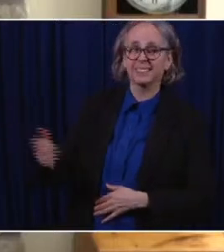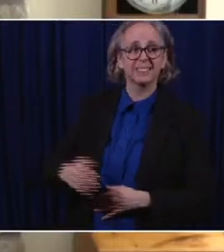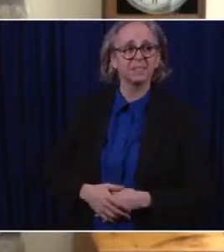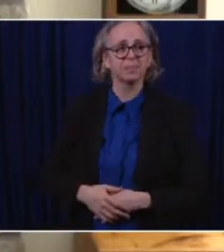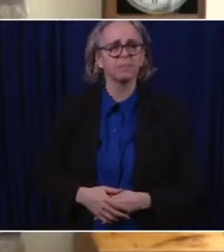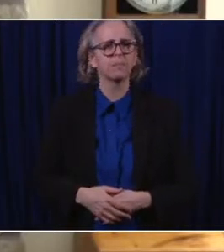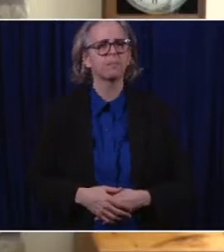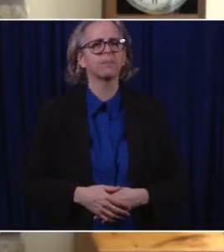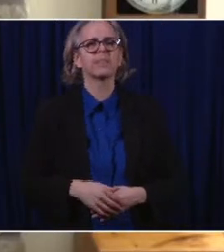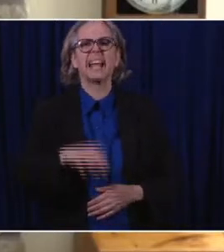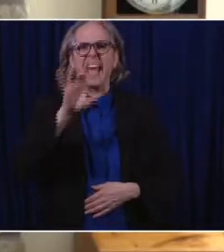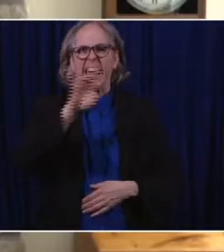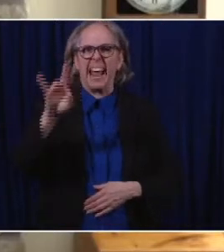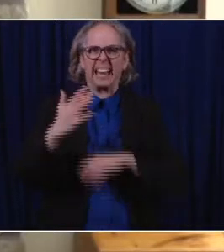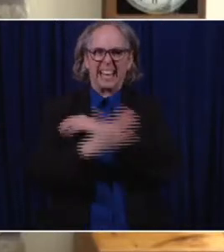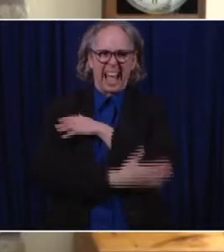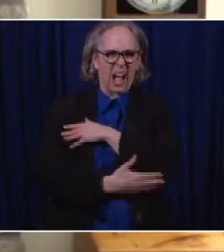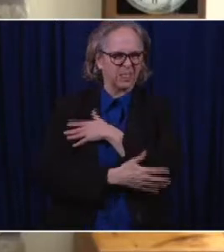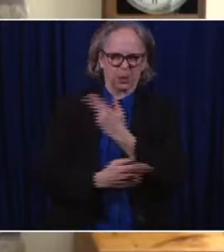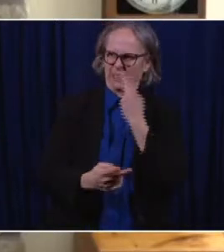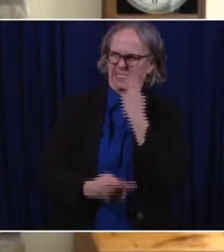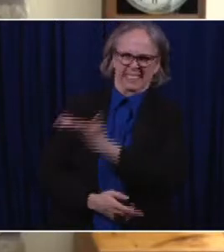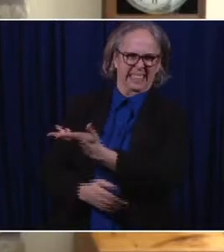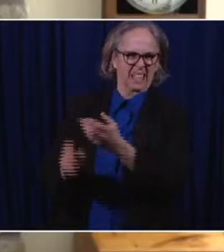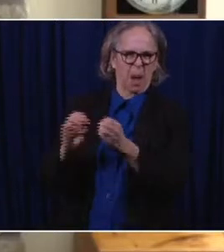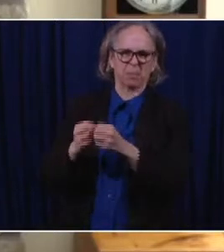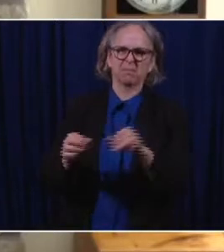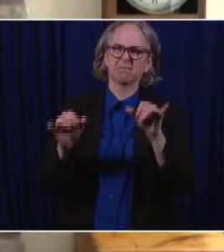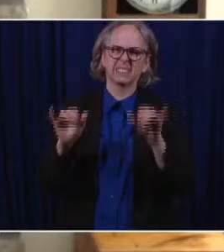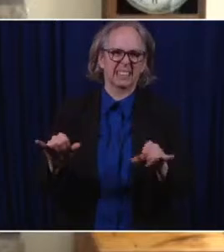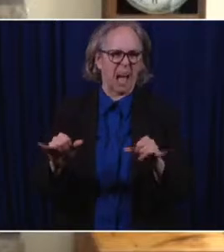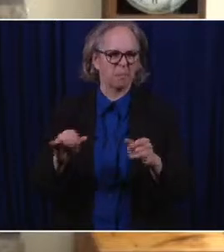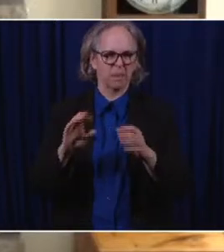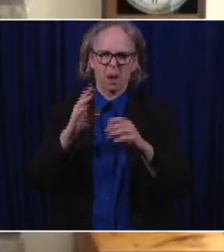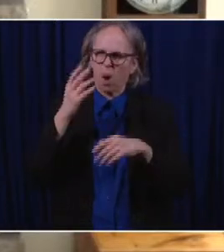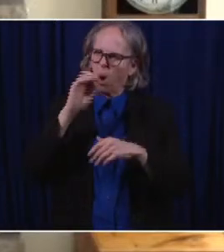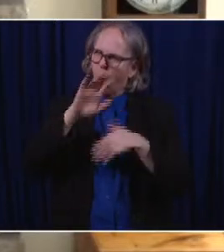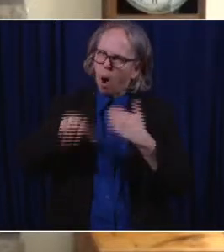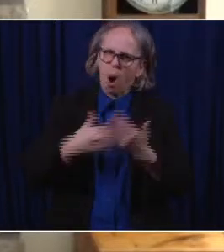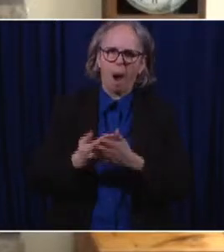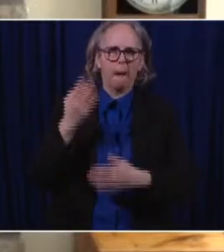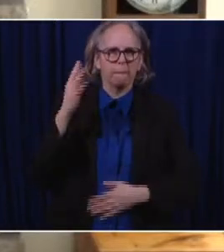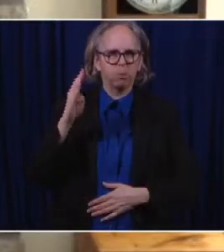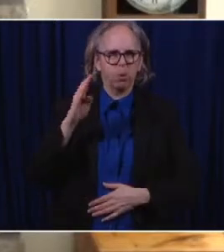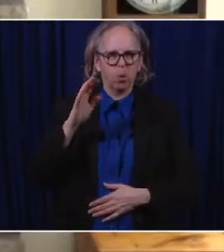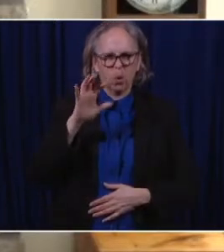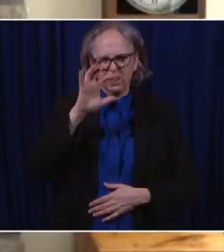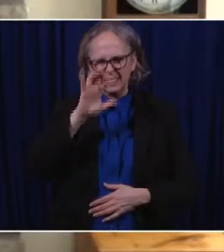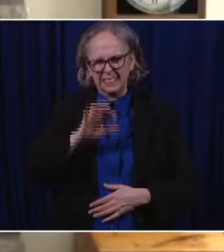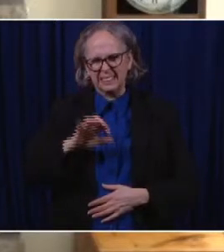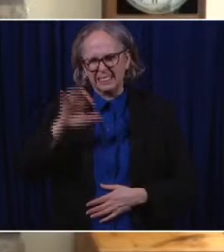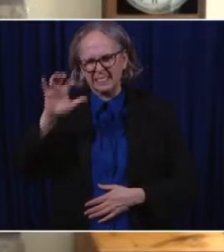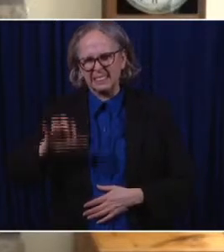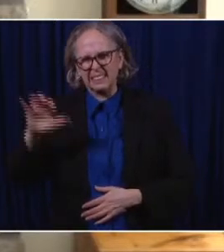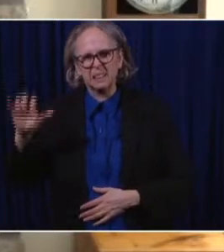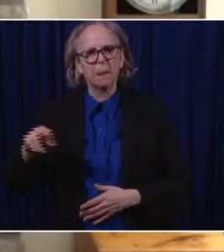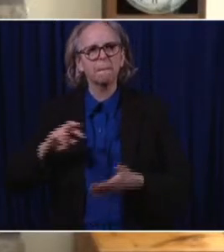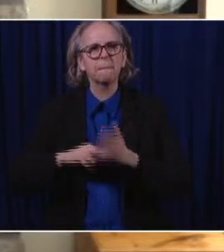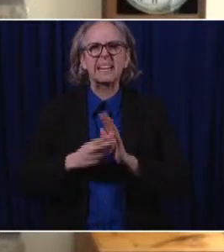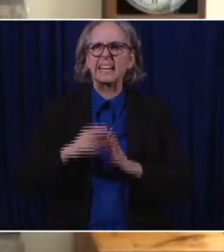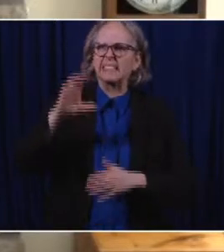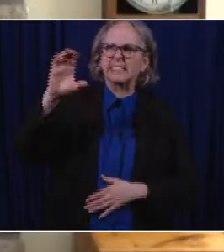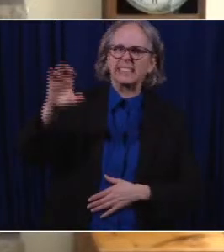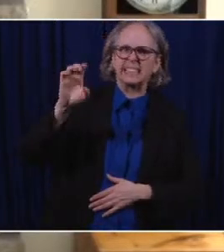seeing, all of our counties, 88 counties, are higher than the high incidence level